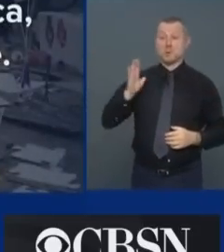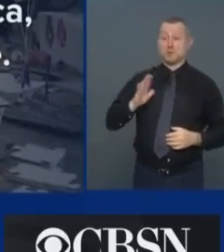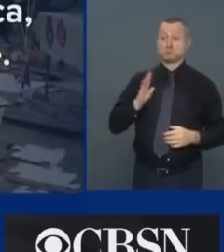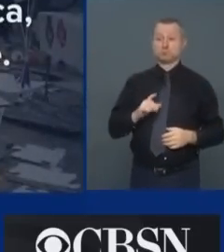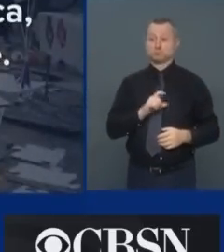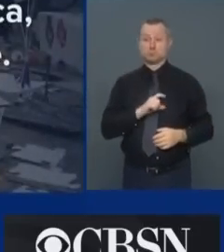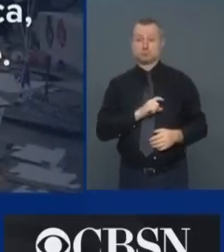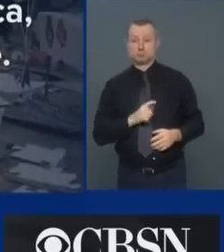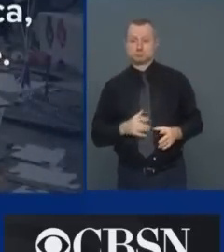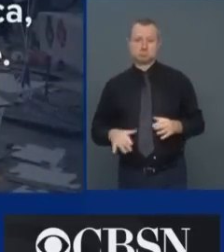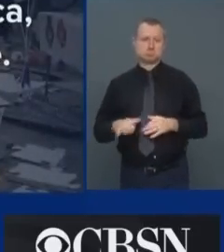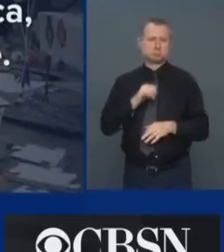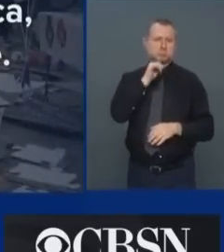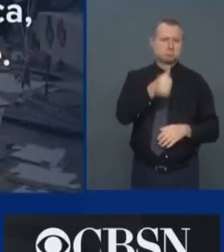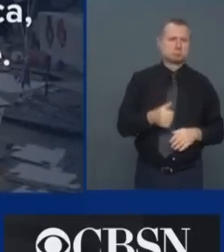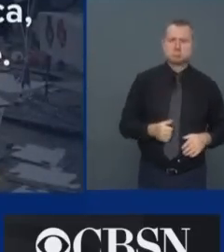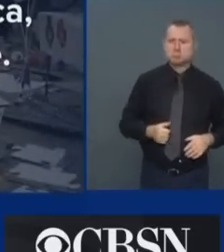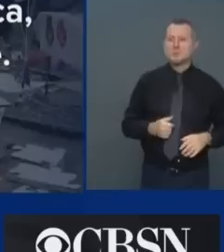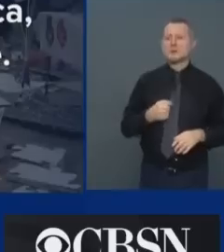or you don't get any state money.